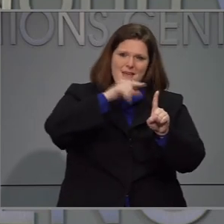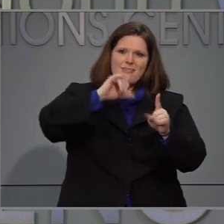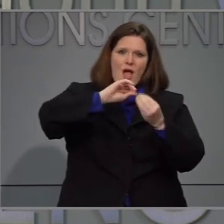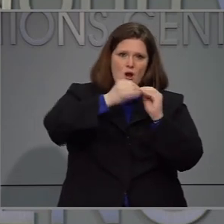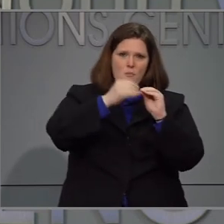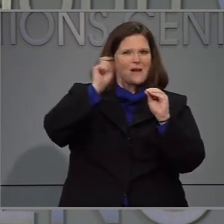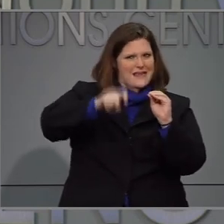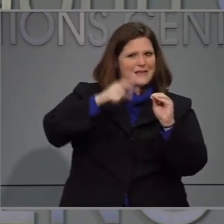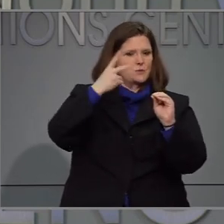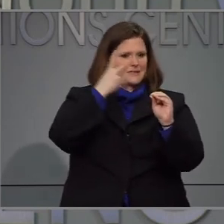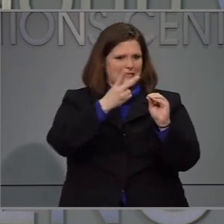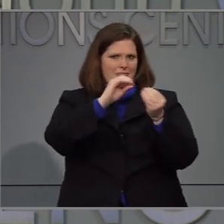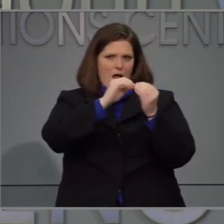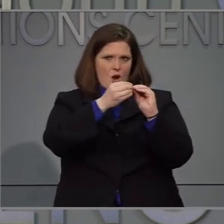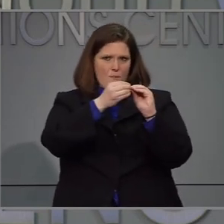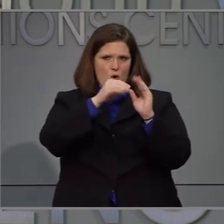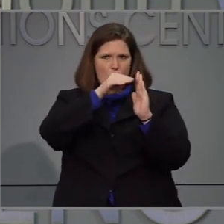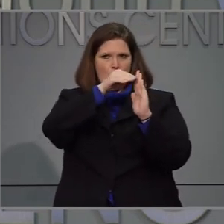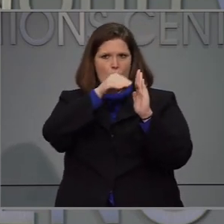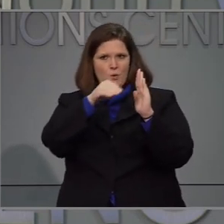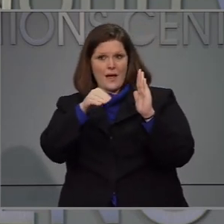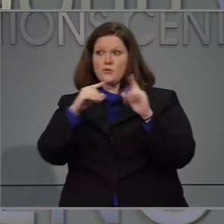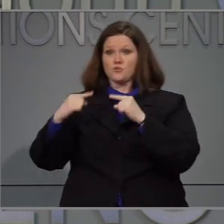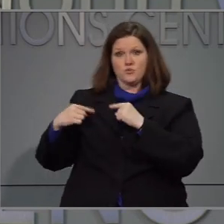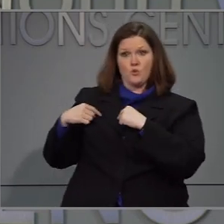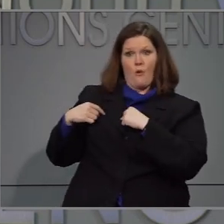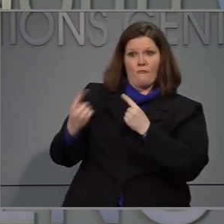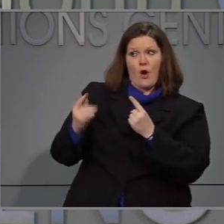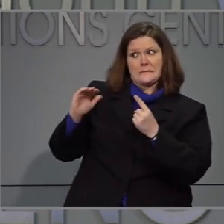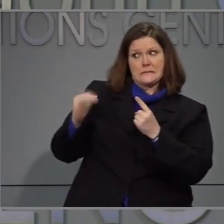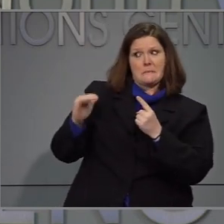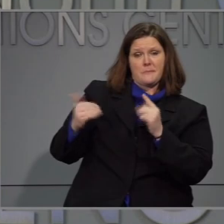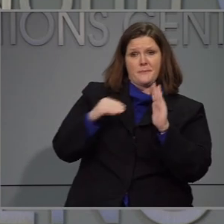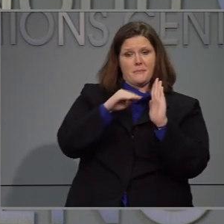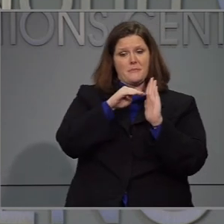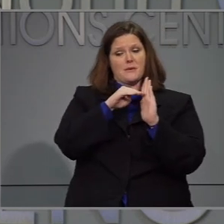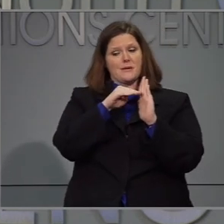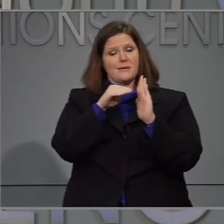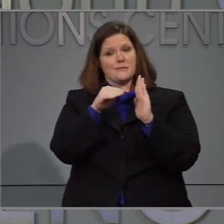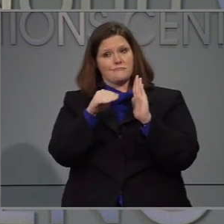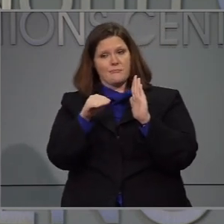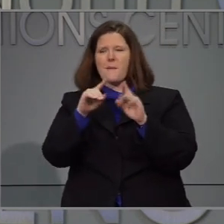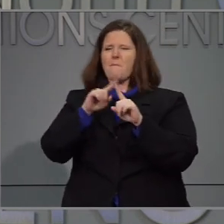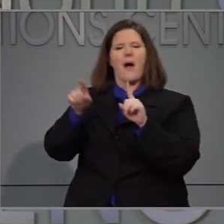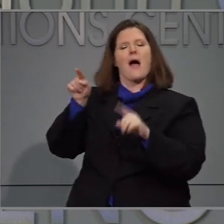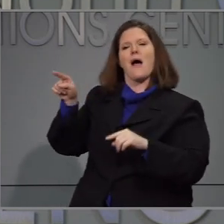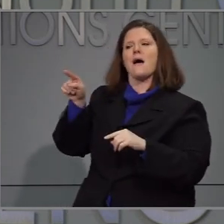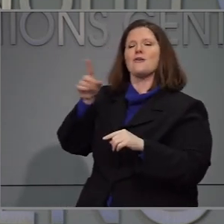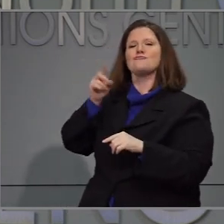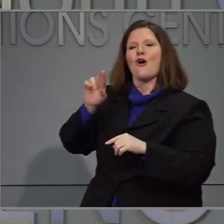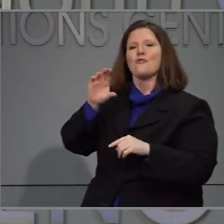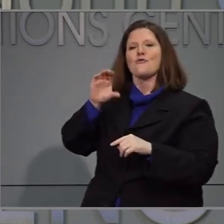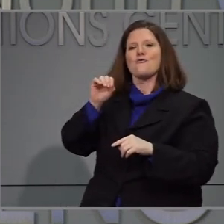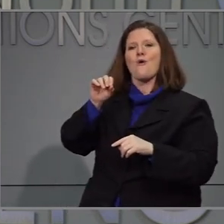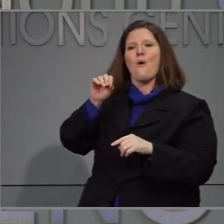that's good. And I think one thing Dr. Cohen is worried about are the